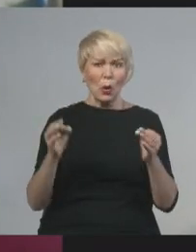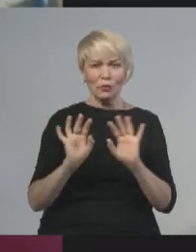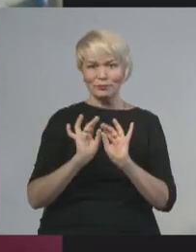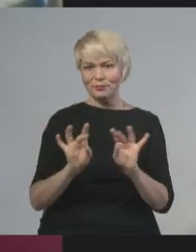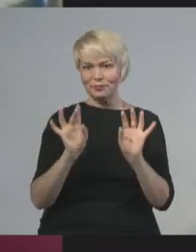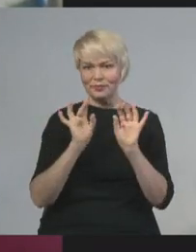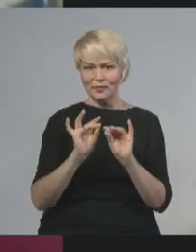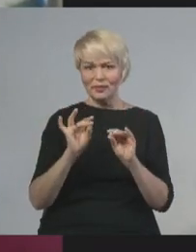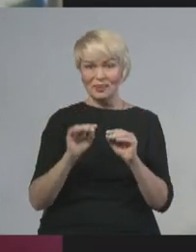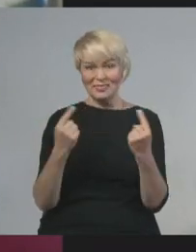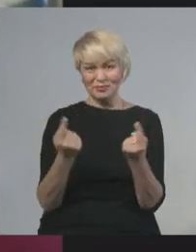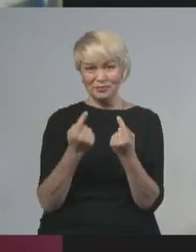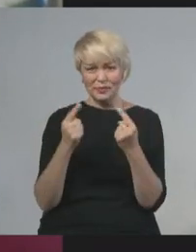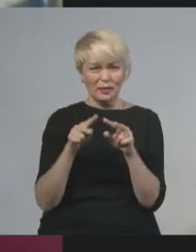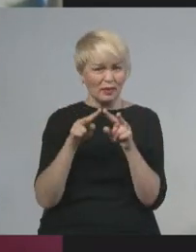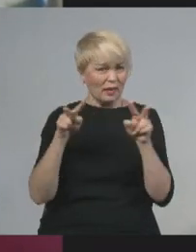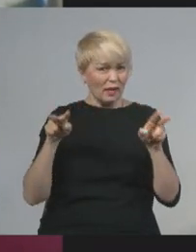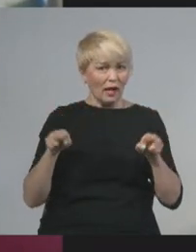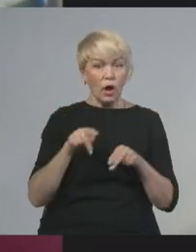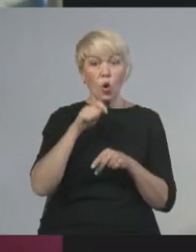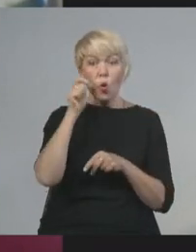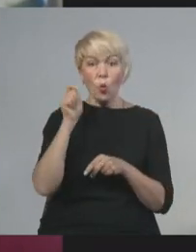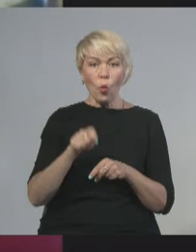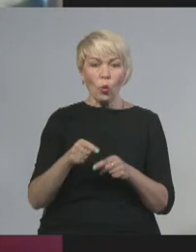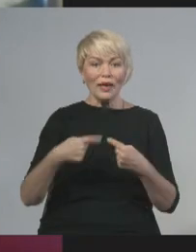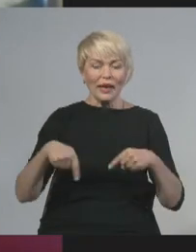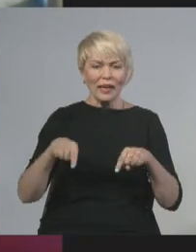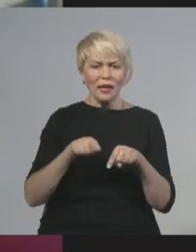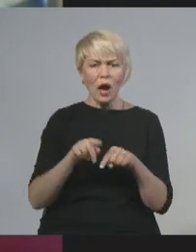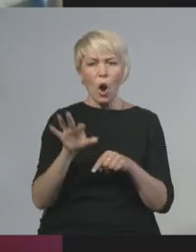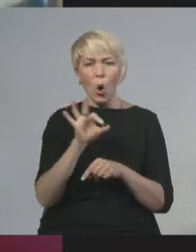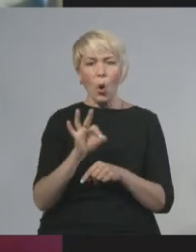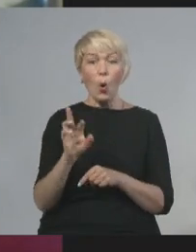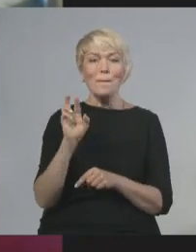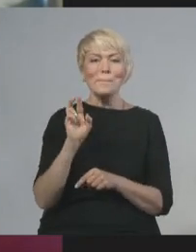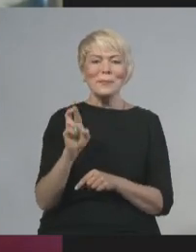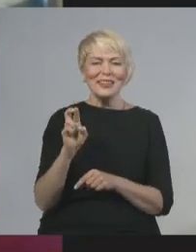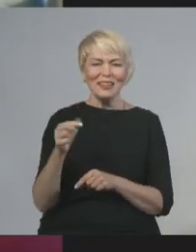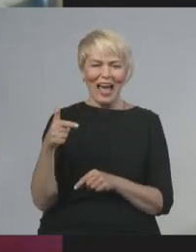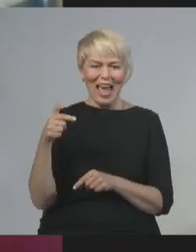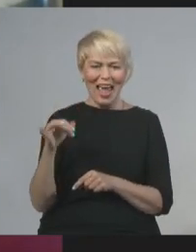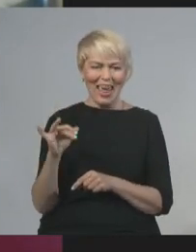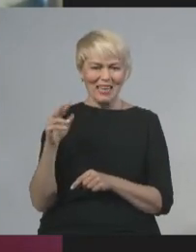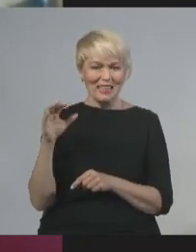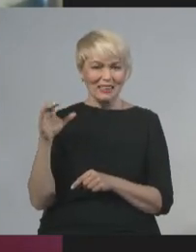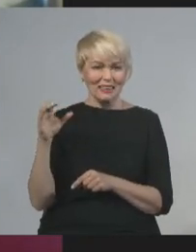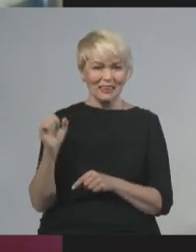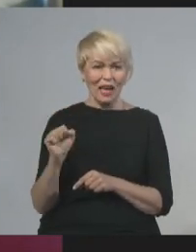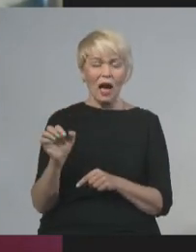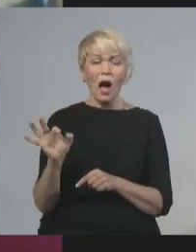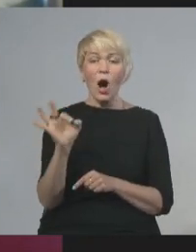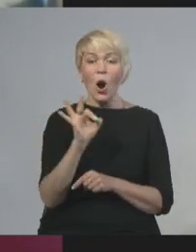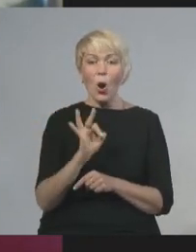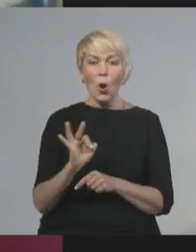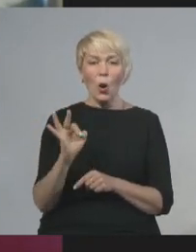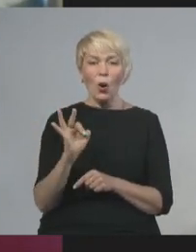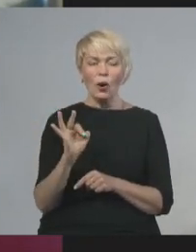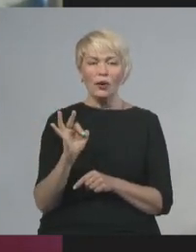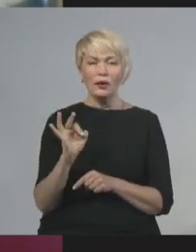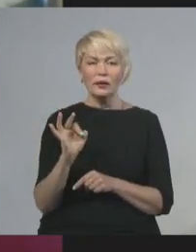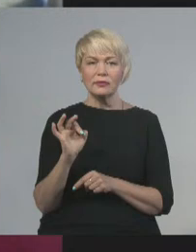ukraine so bill gates uh g5 g5 uh all the same like all these